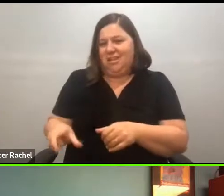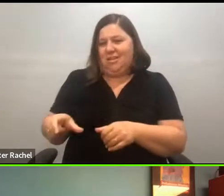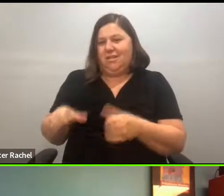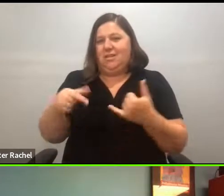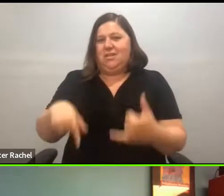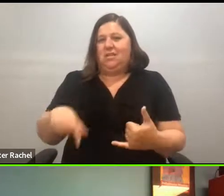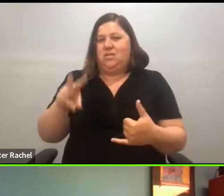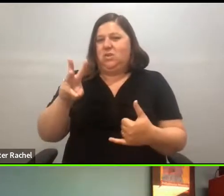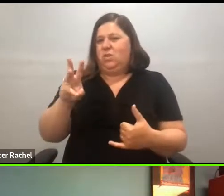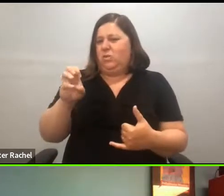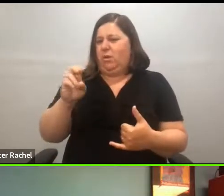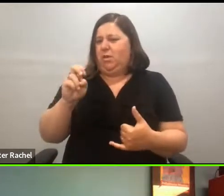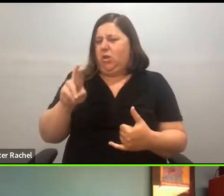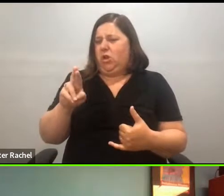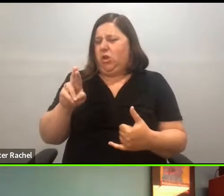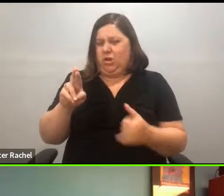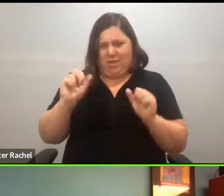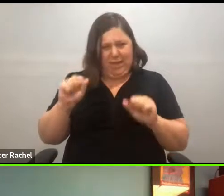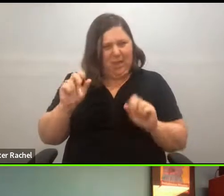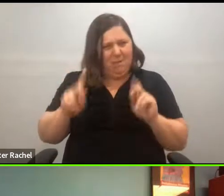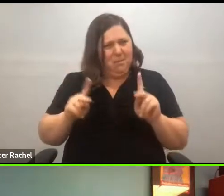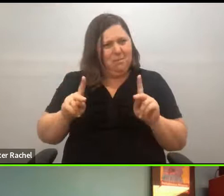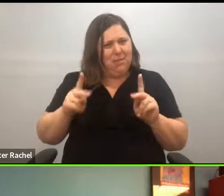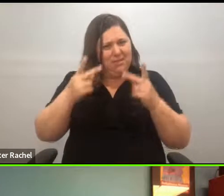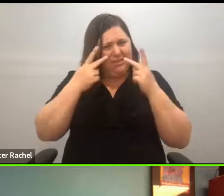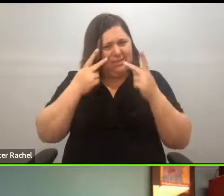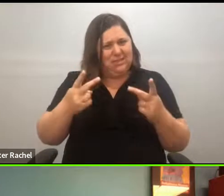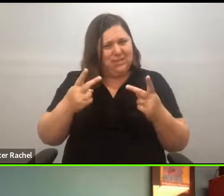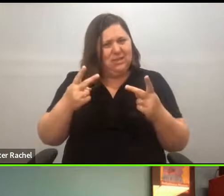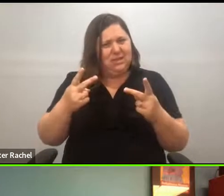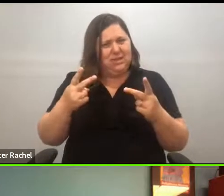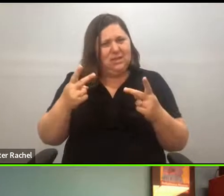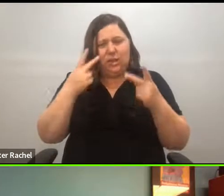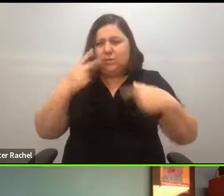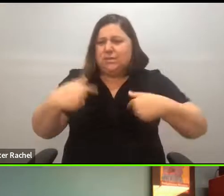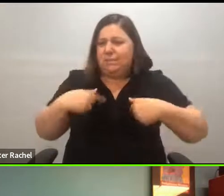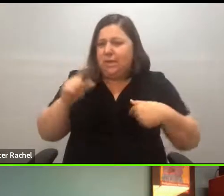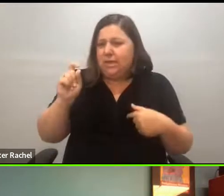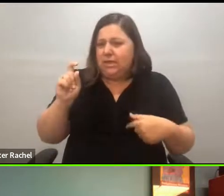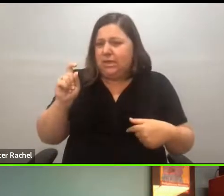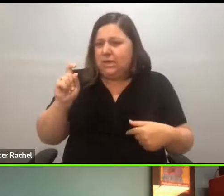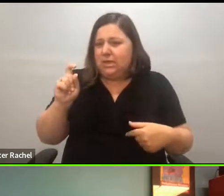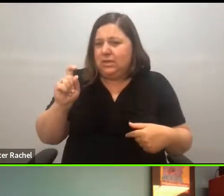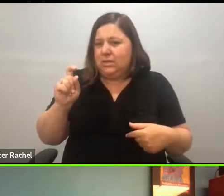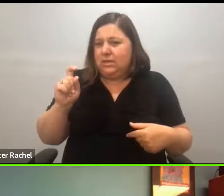I don't know if is it possible to see people talking? Can you guys see me?